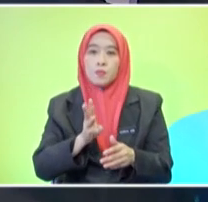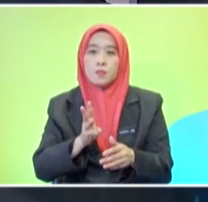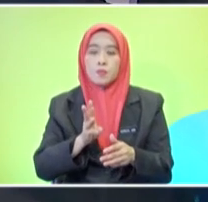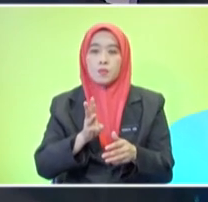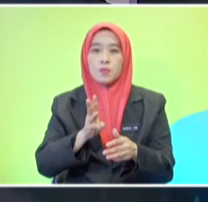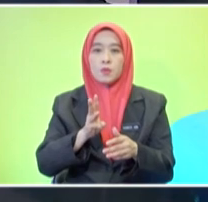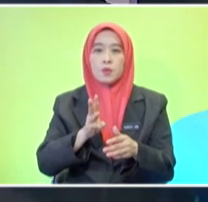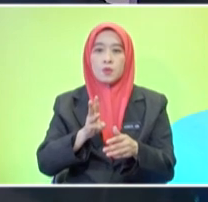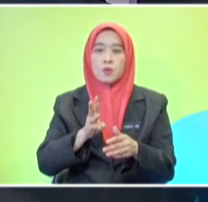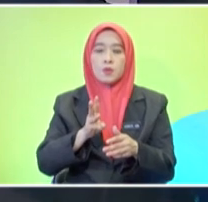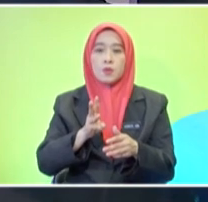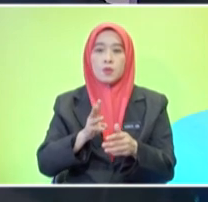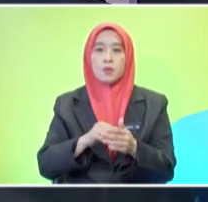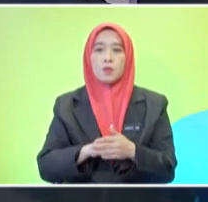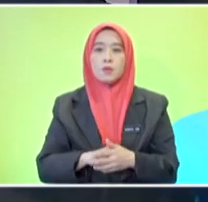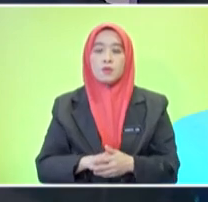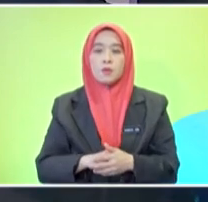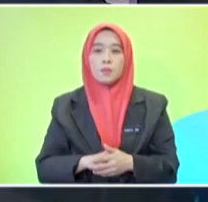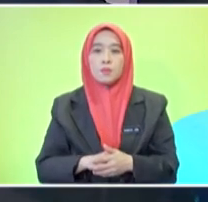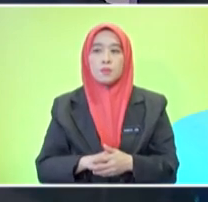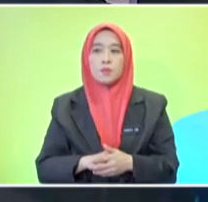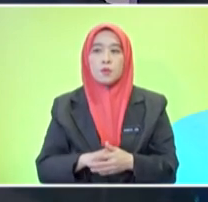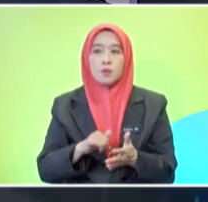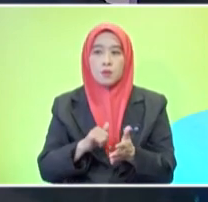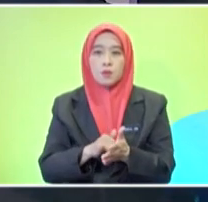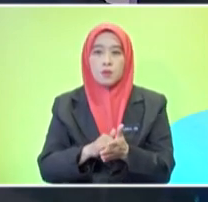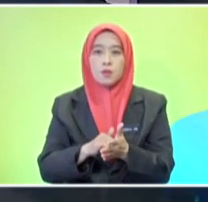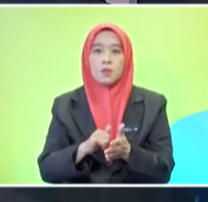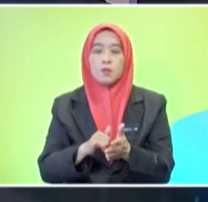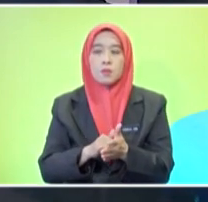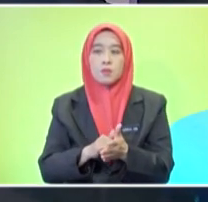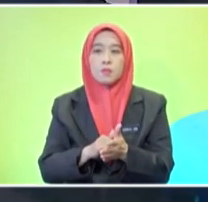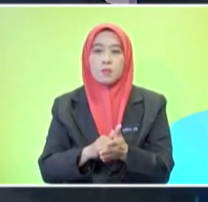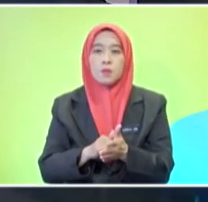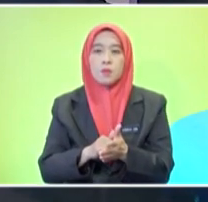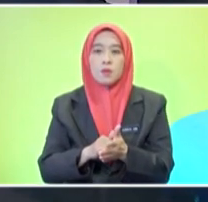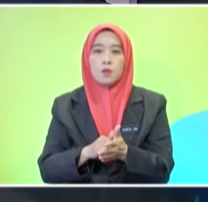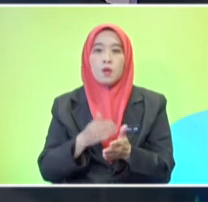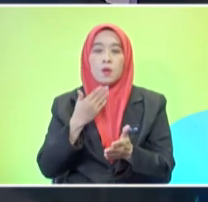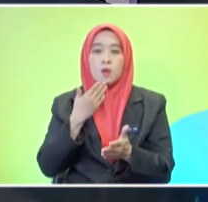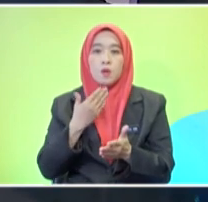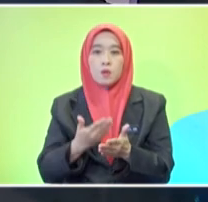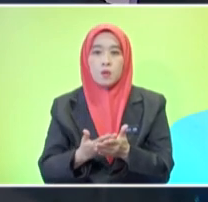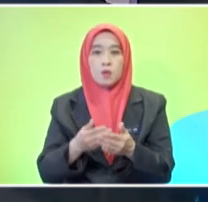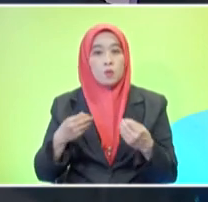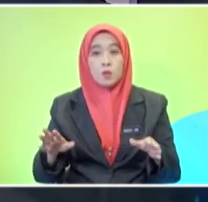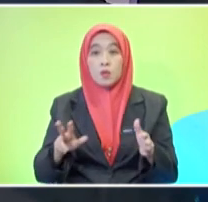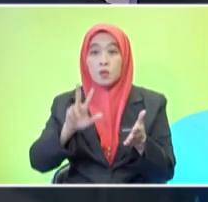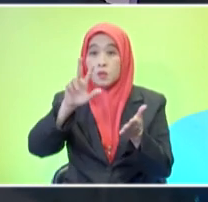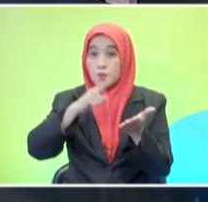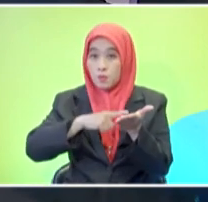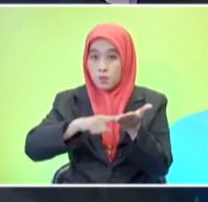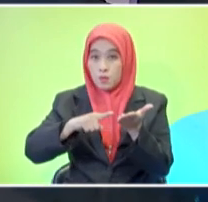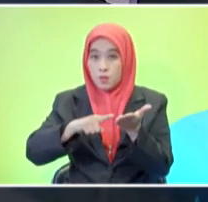balloon stick, you know? Oh, right. Yeah, that's why it's long. Okay. Yes. All right. Okay, so after 3 weeks, this is